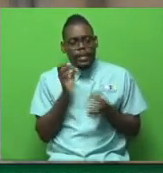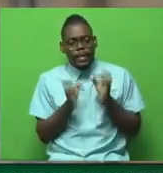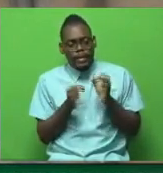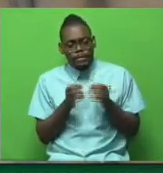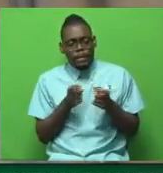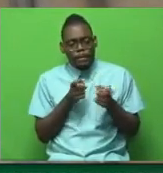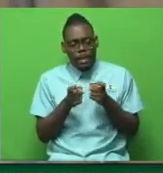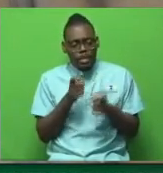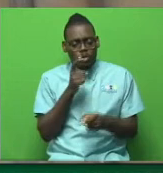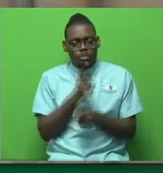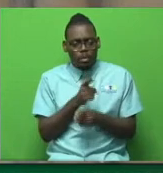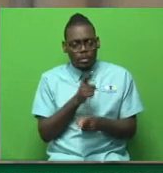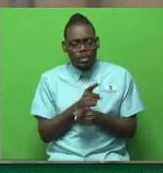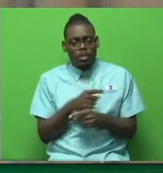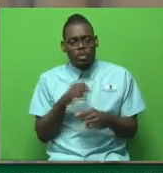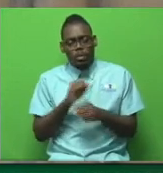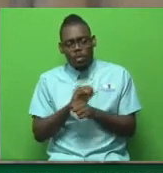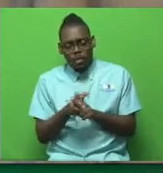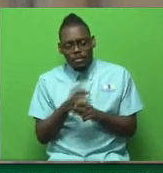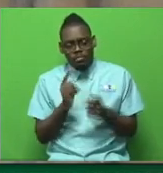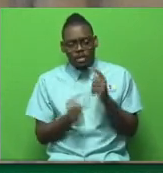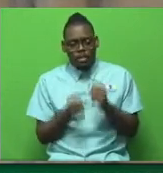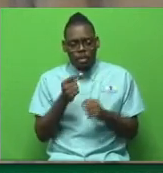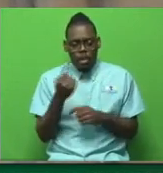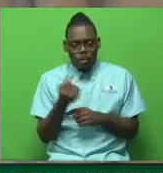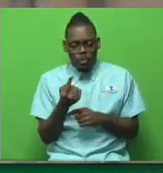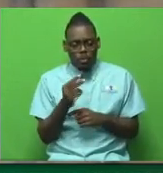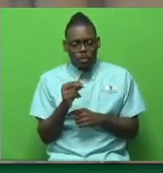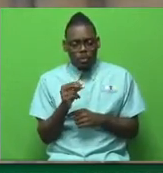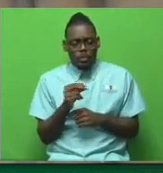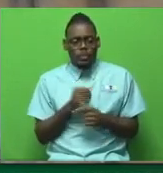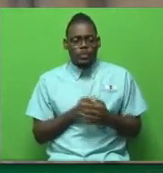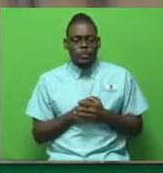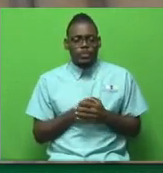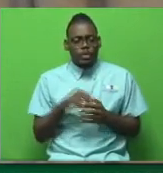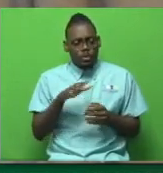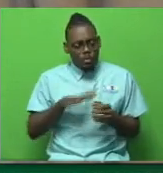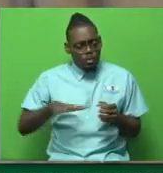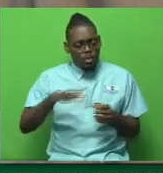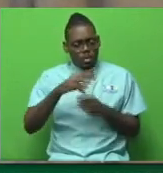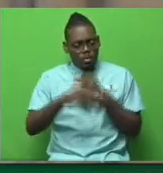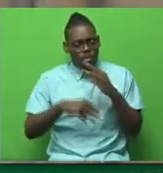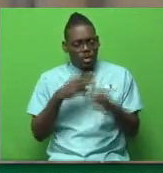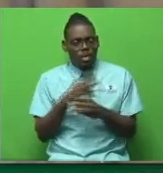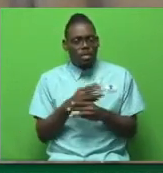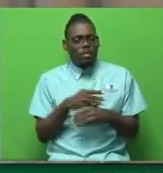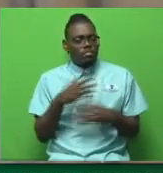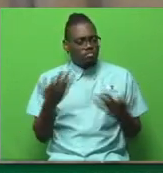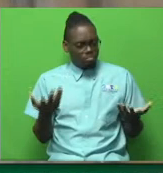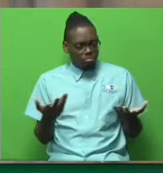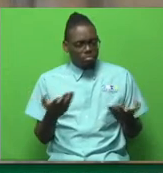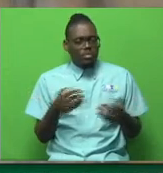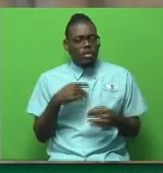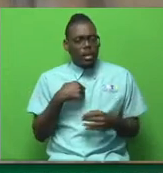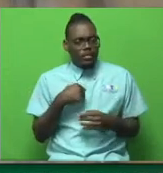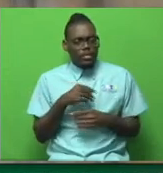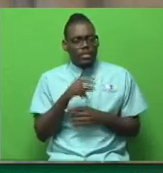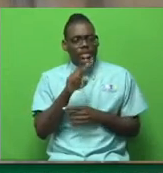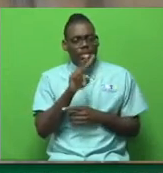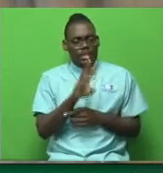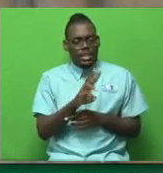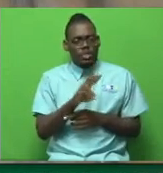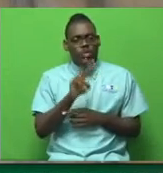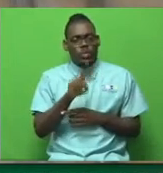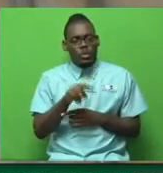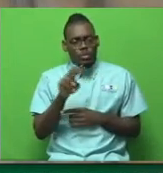were 622 million 629 459 known cases of covet